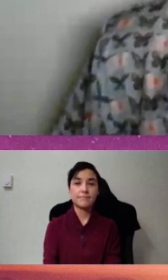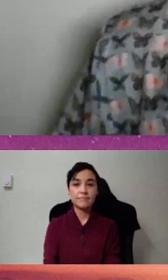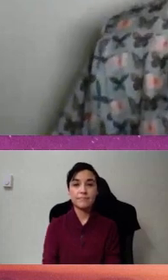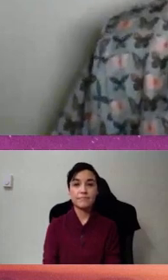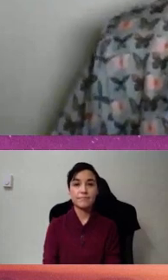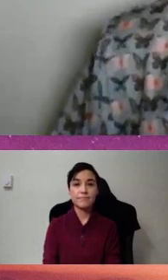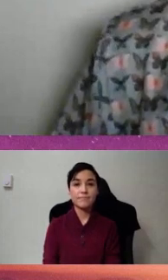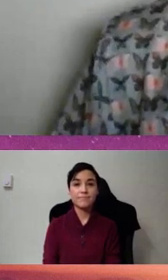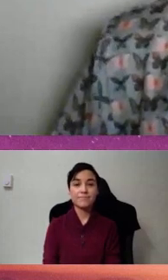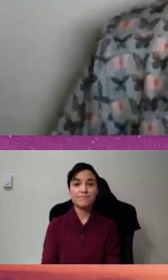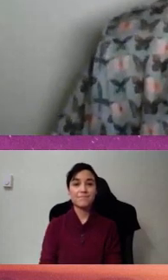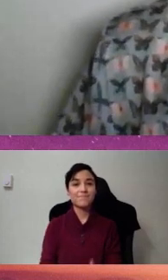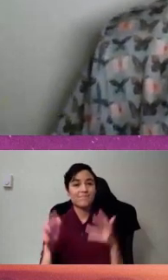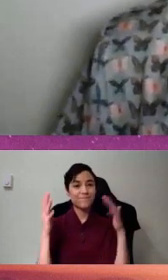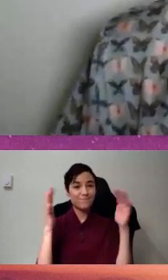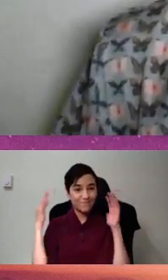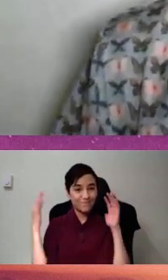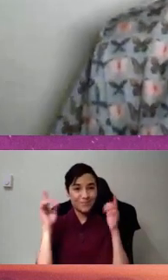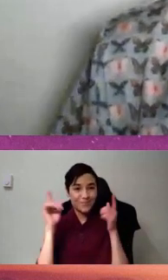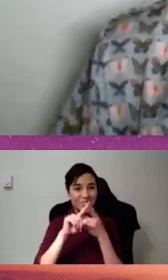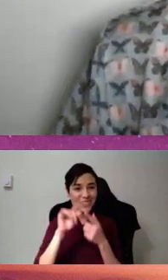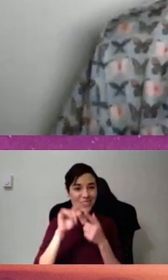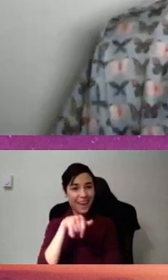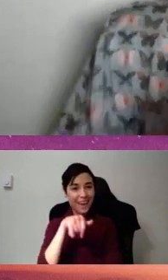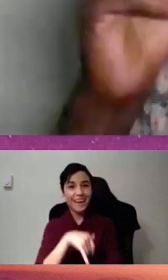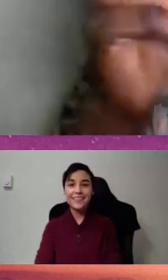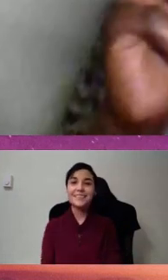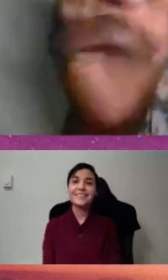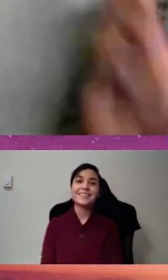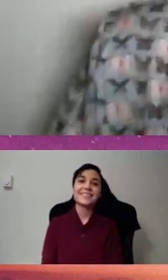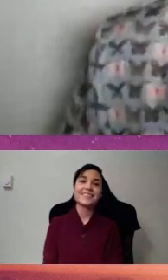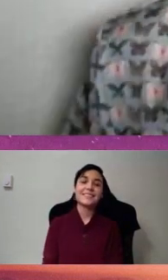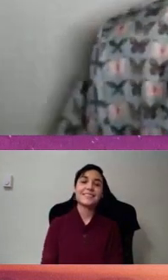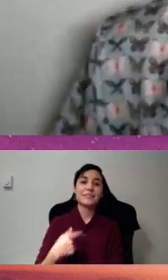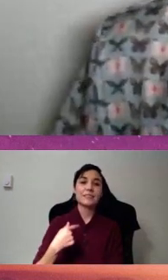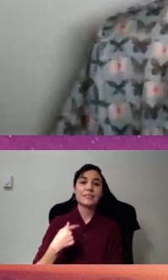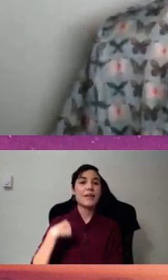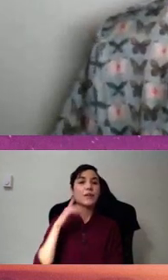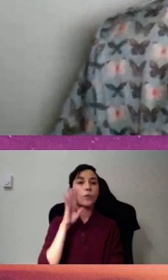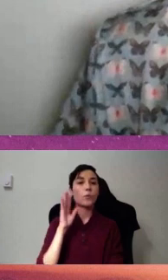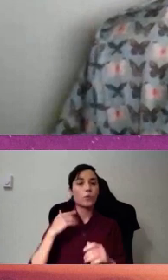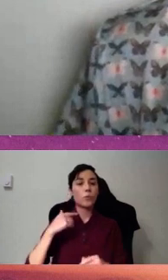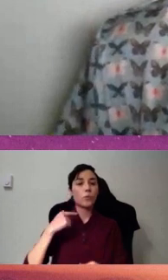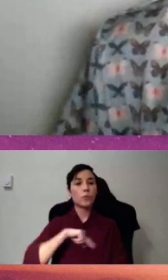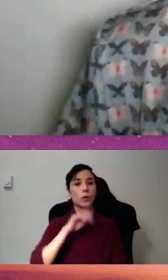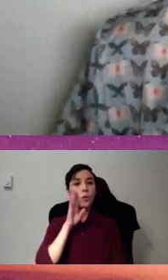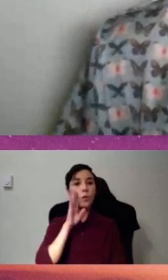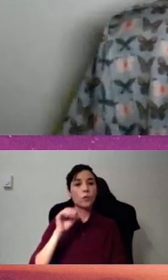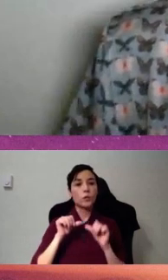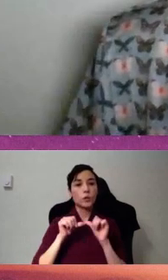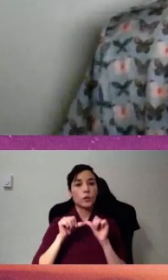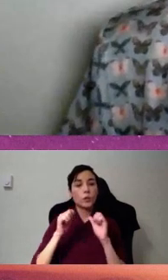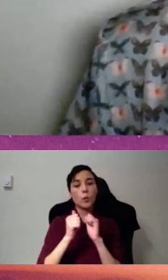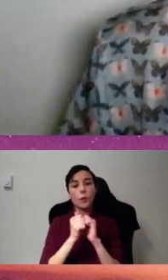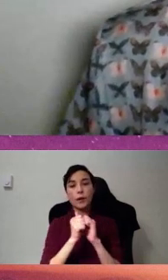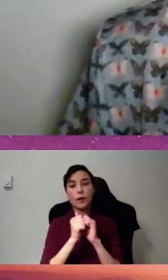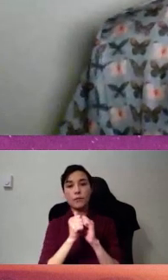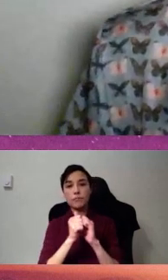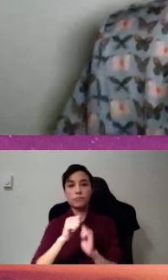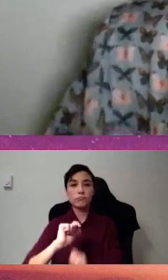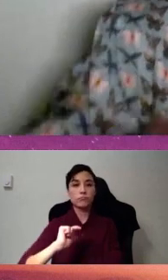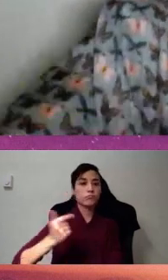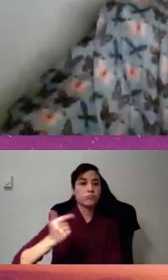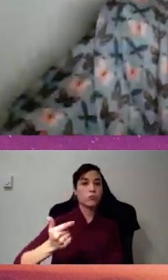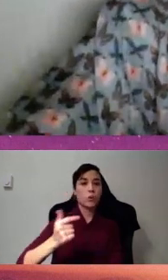Snaps to that. Snaps to that. Let's just do a popcorn, because I feel like, who else wants to jump in here? How have young